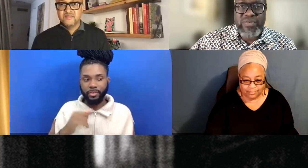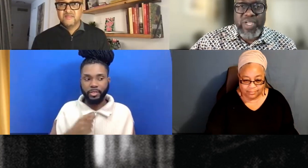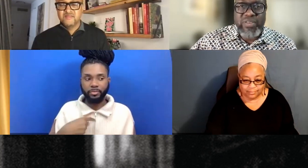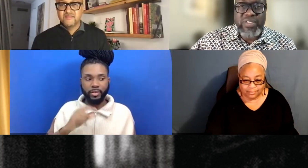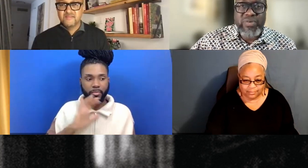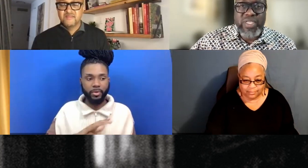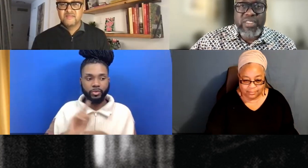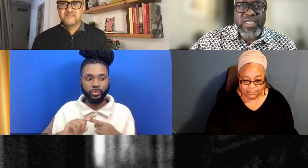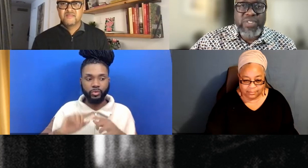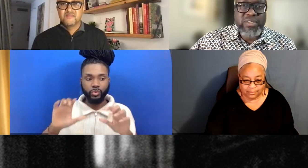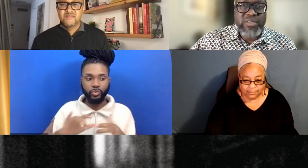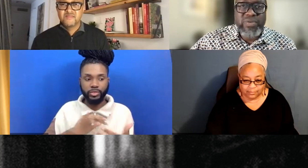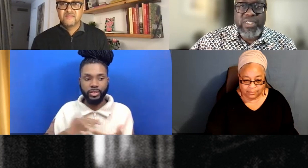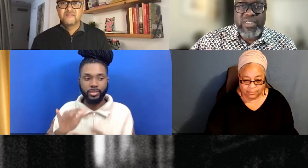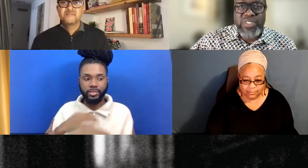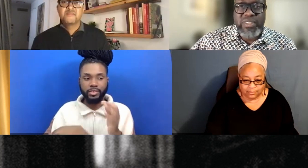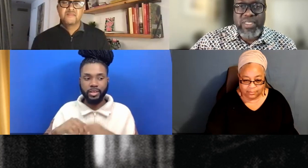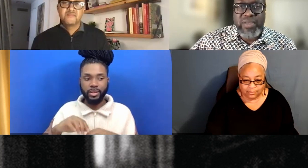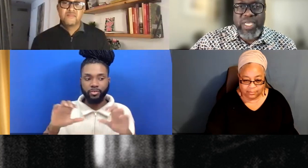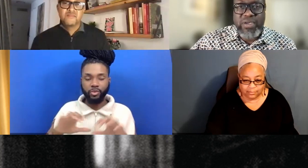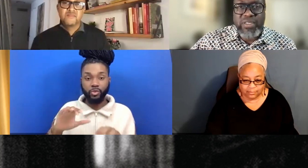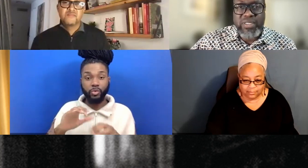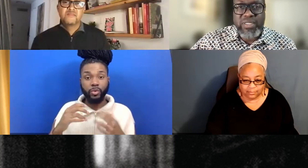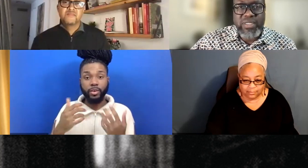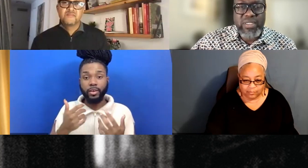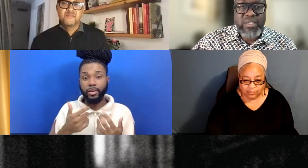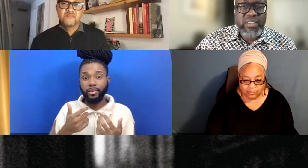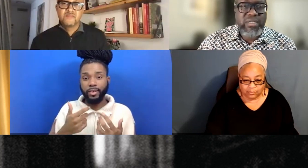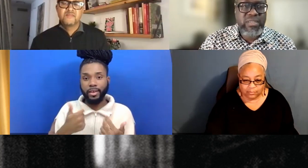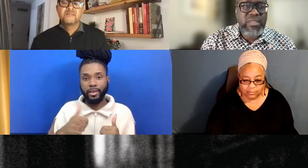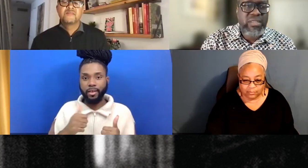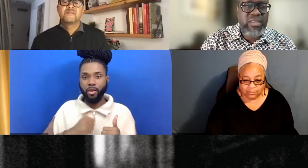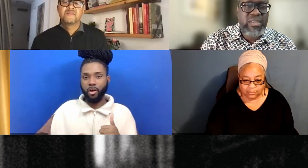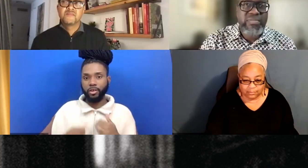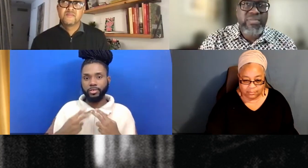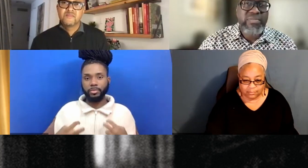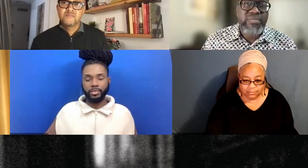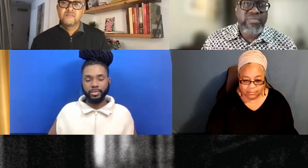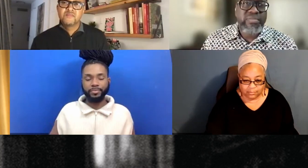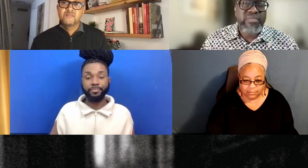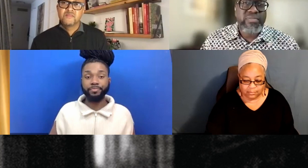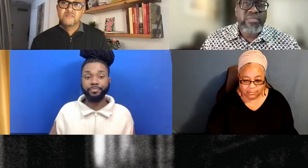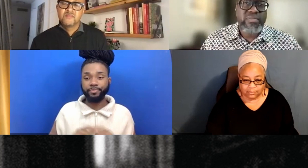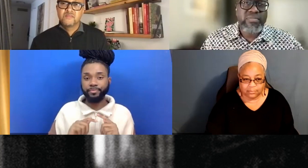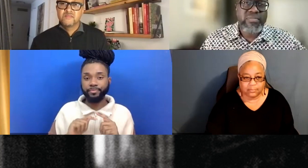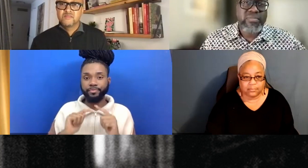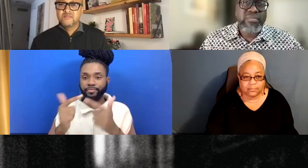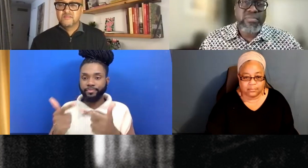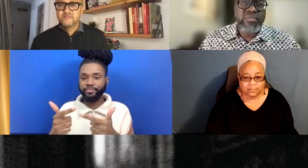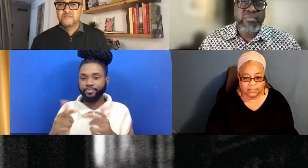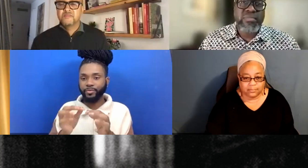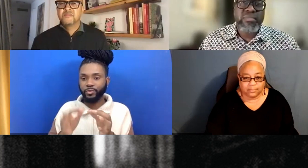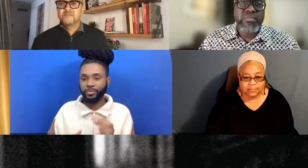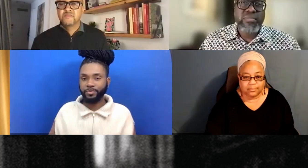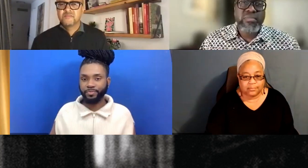studies rather than doing autopsies when it comes to thinking about art. But at the same time, it also gives us a different lexicon for doing that